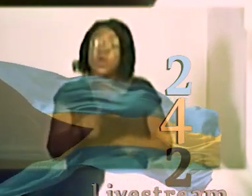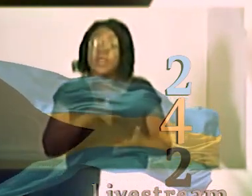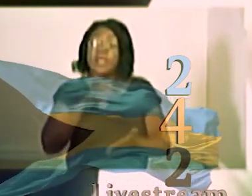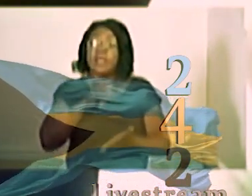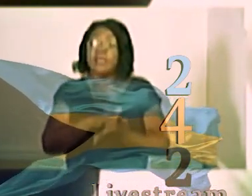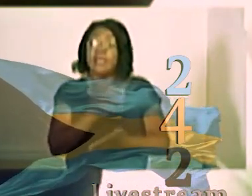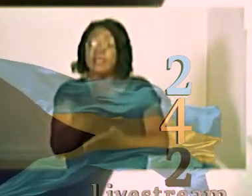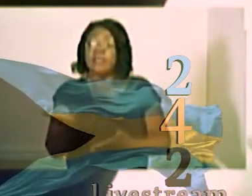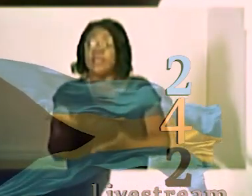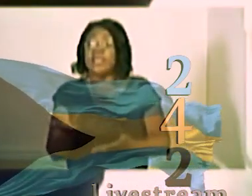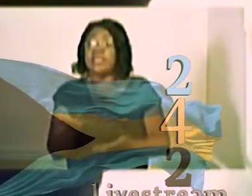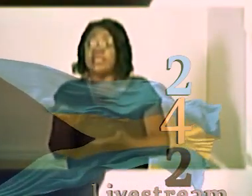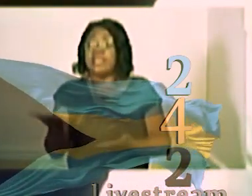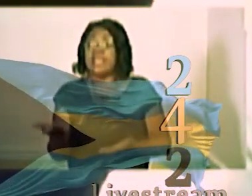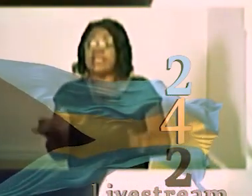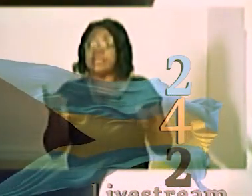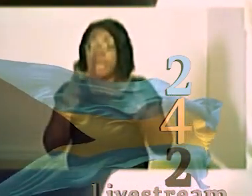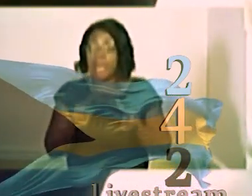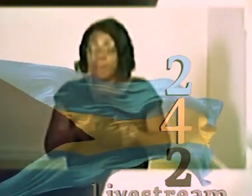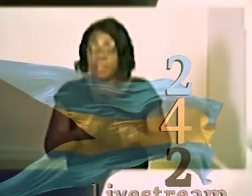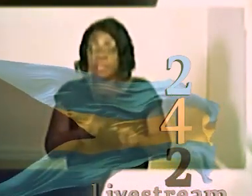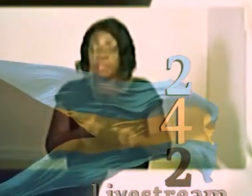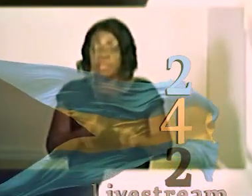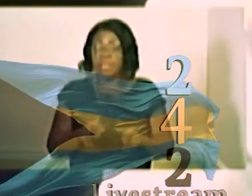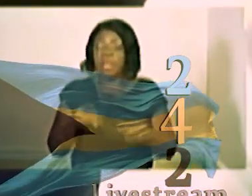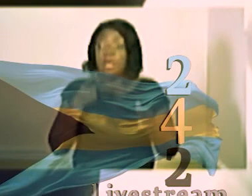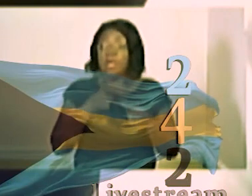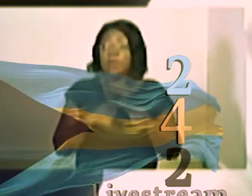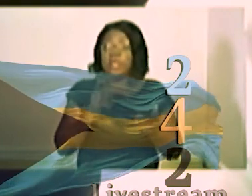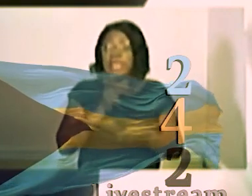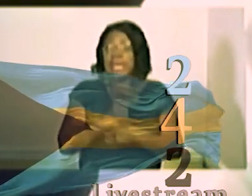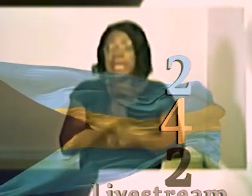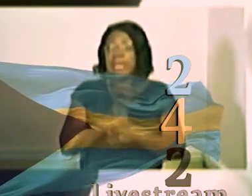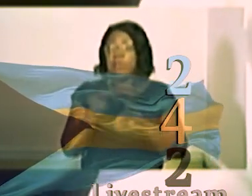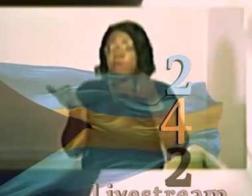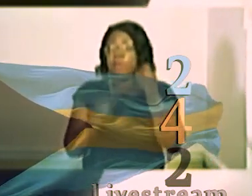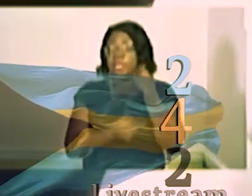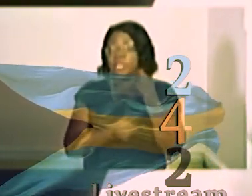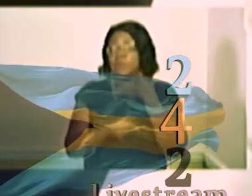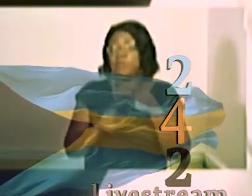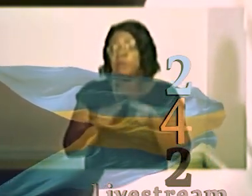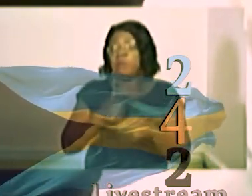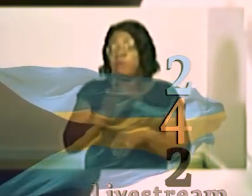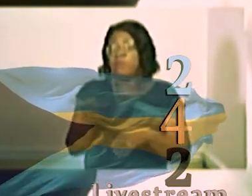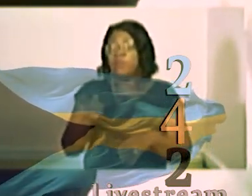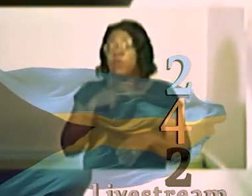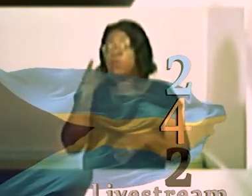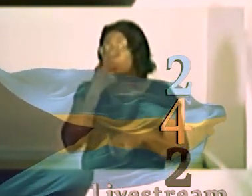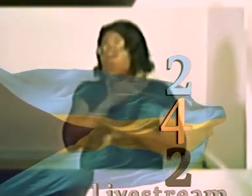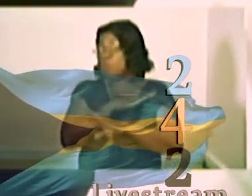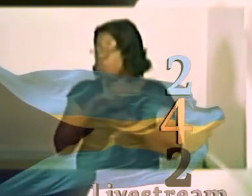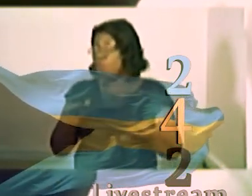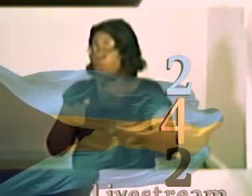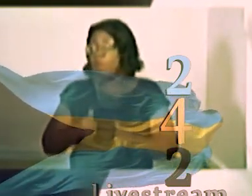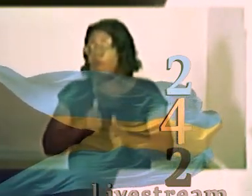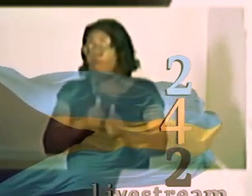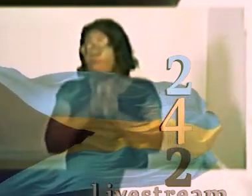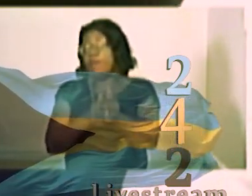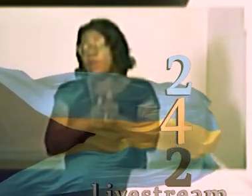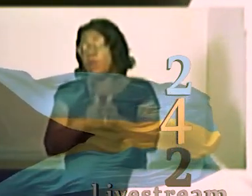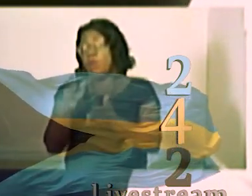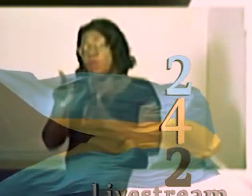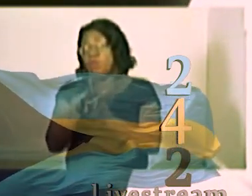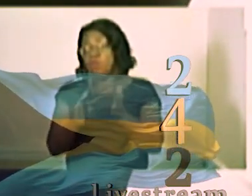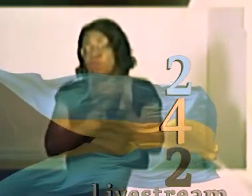are happening? And then penalties going to be meted out for those who are not abiding by the